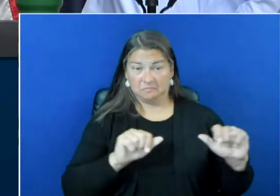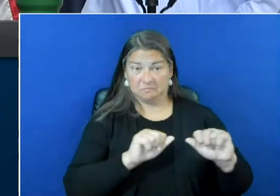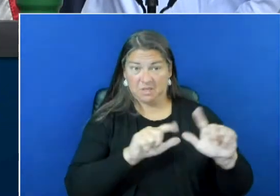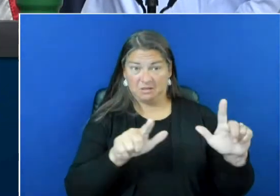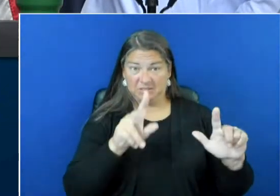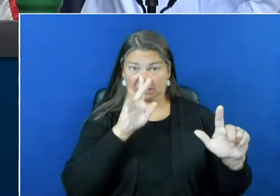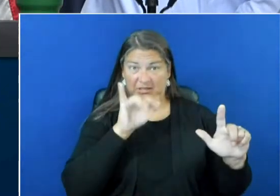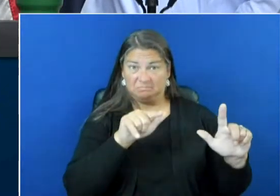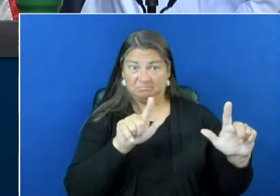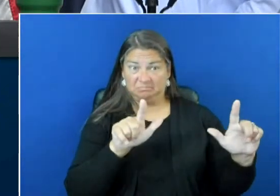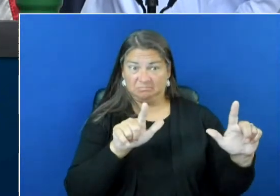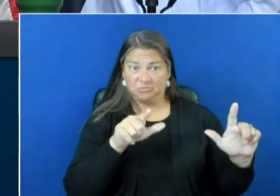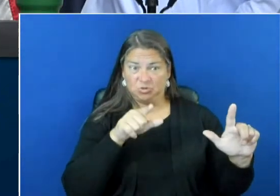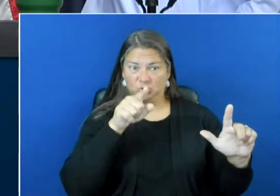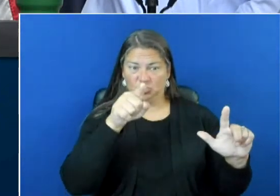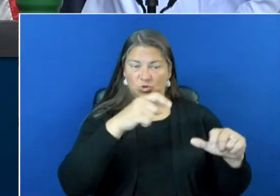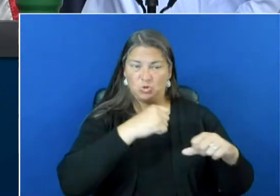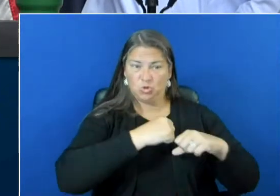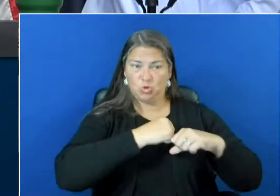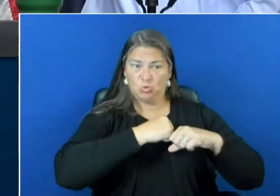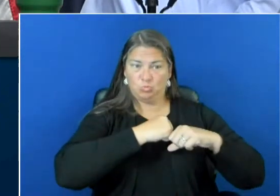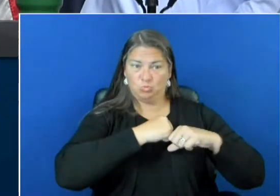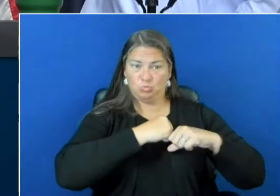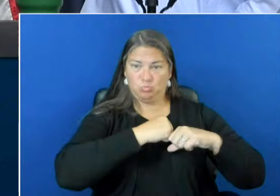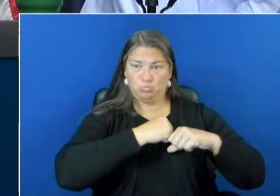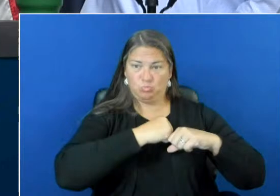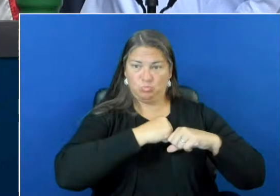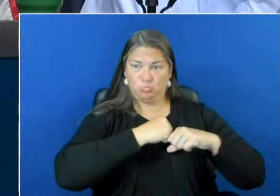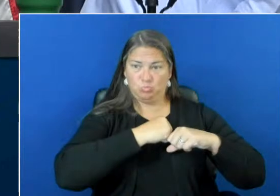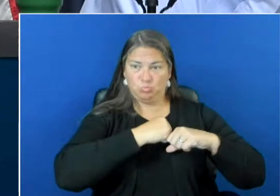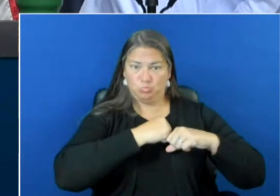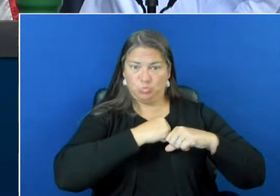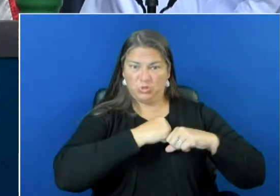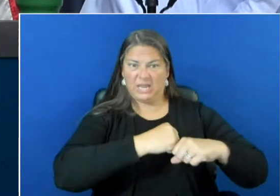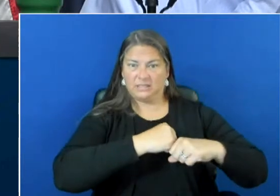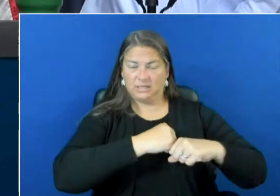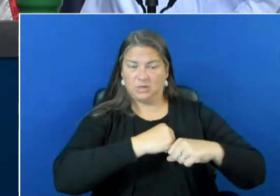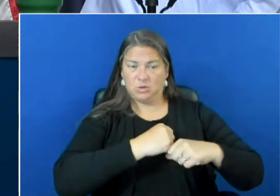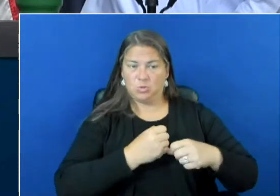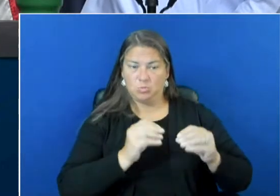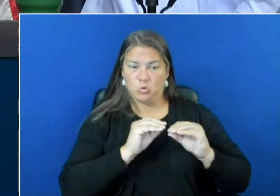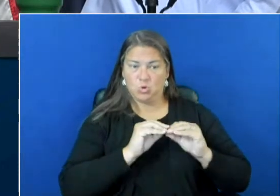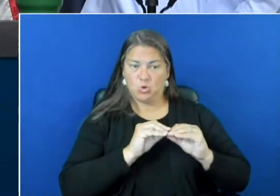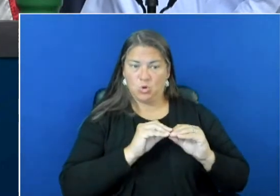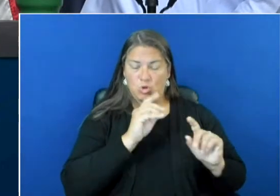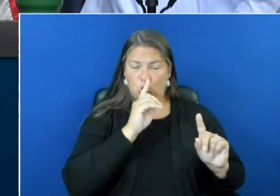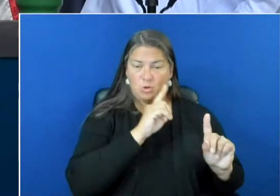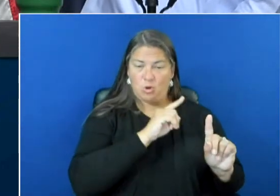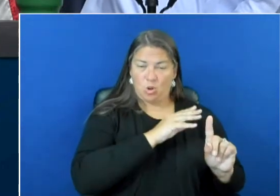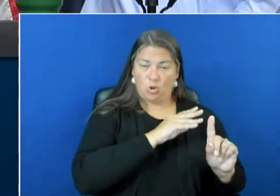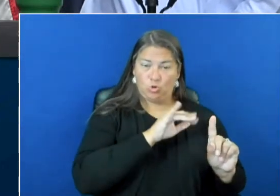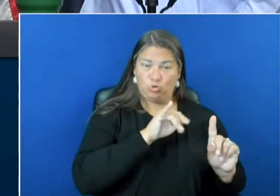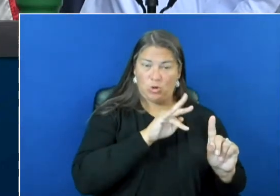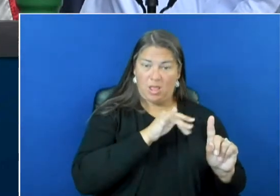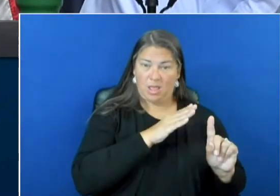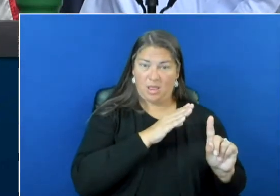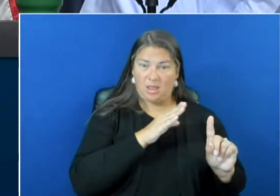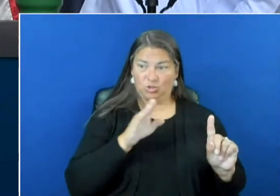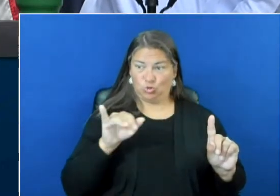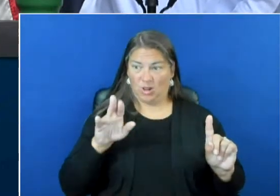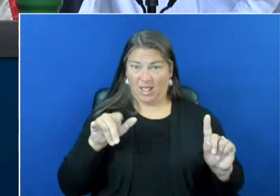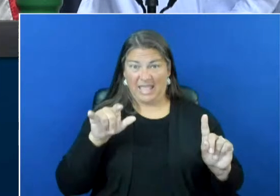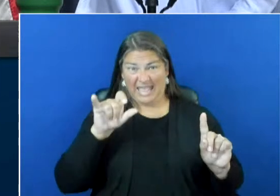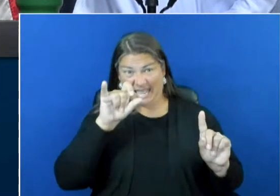5 to 1 in July, right now, coming into August, if you've been vaccinated compared to what we